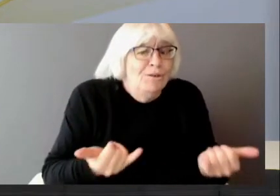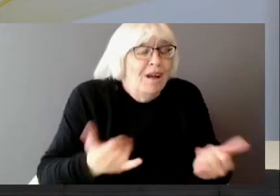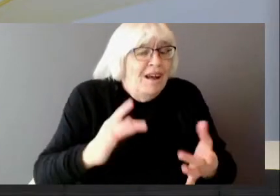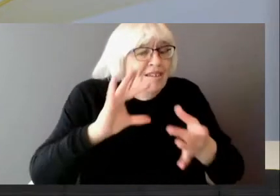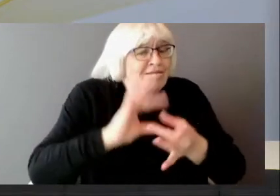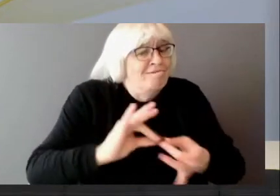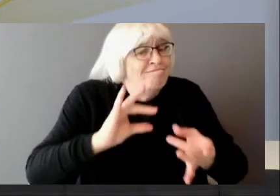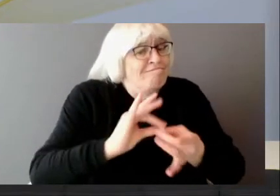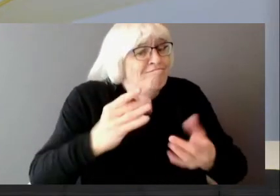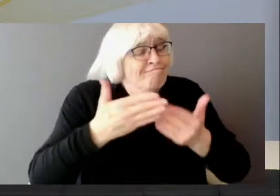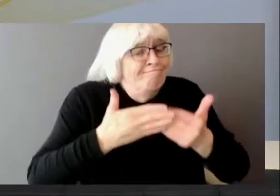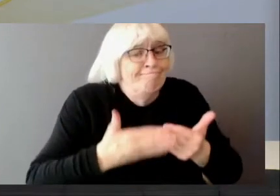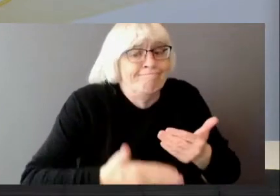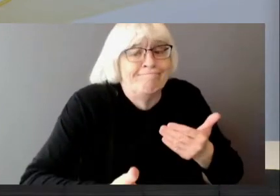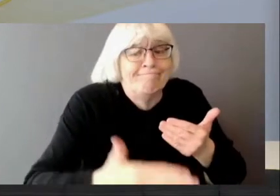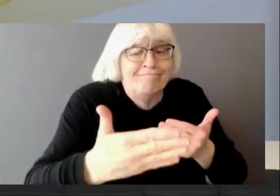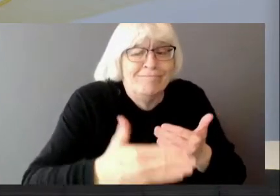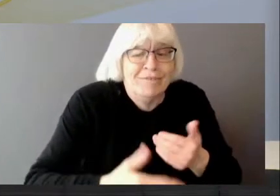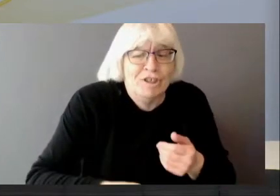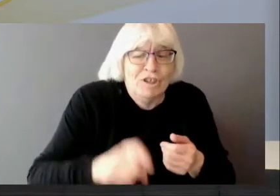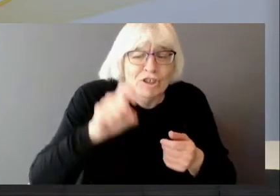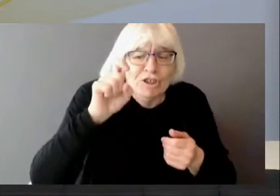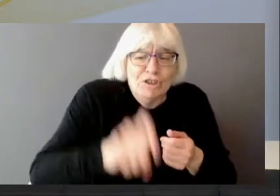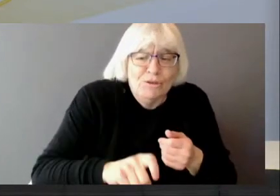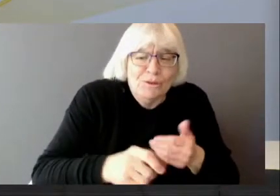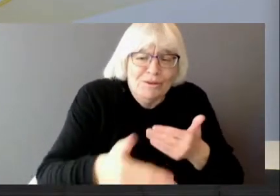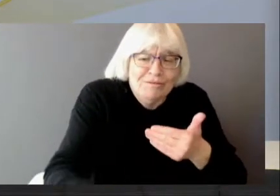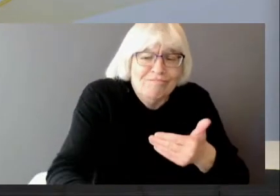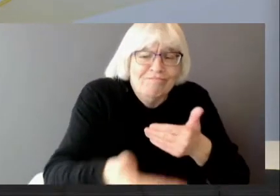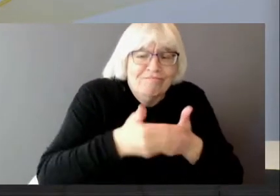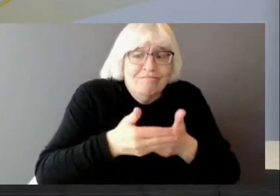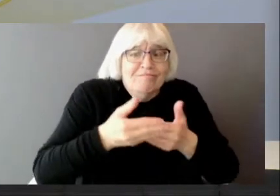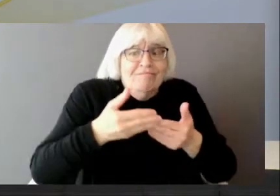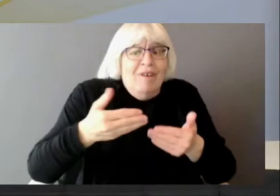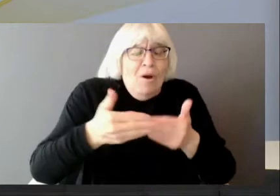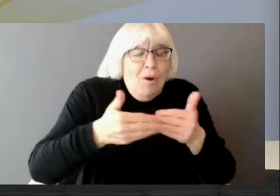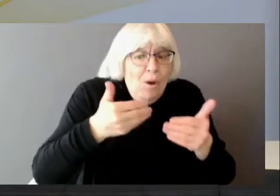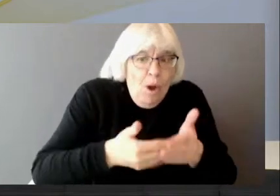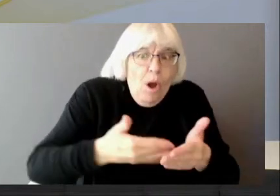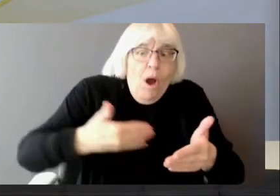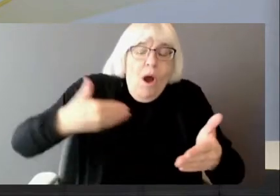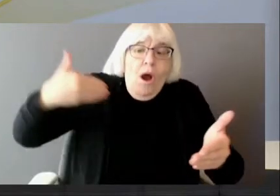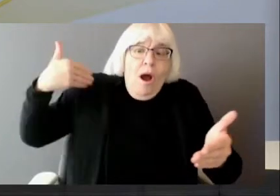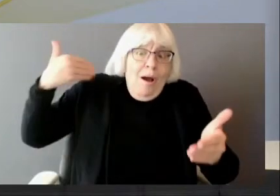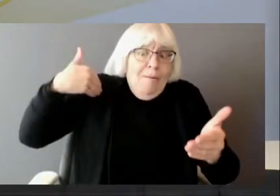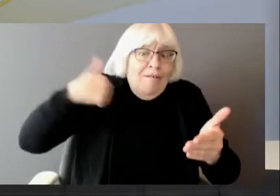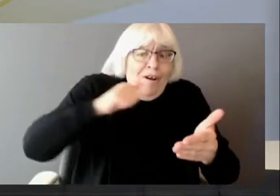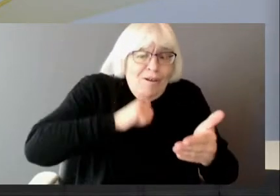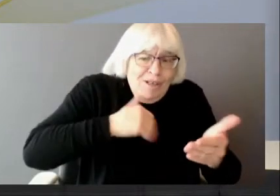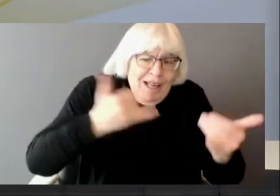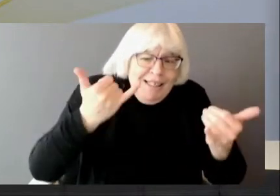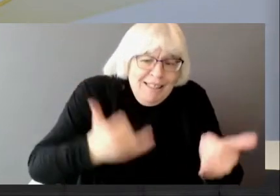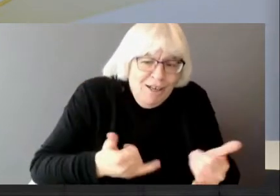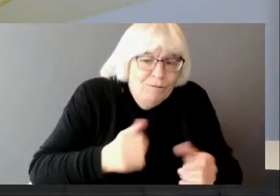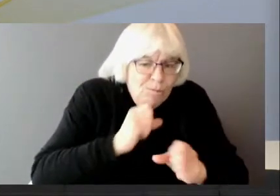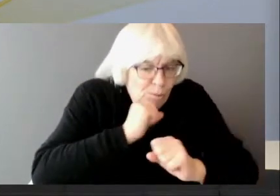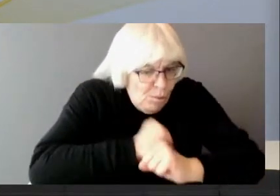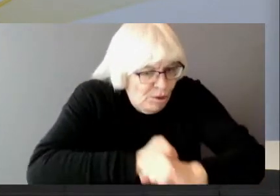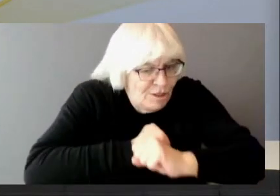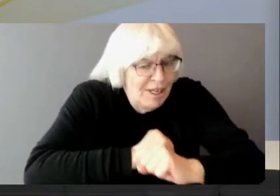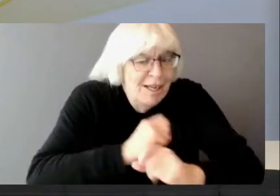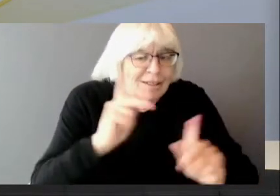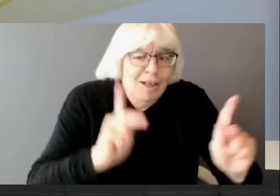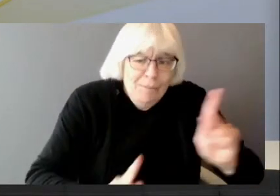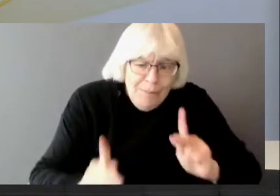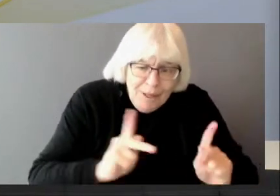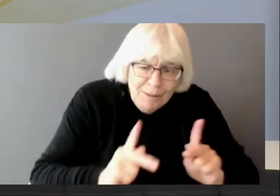than the road behind us as we look ahead at getting our population protected with a vaccine and adjusting our public